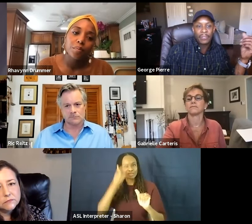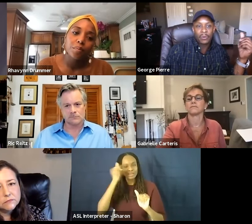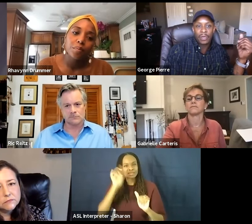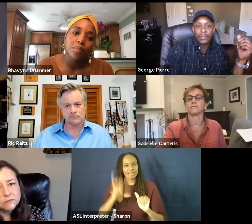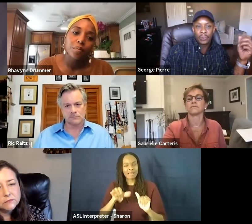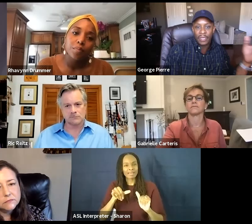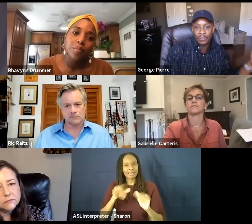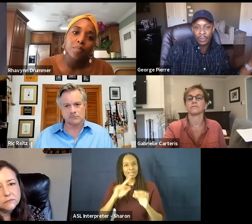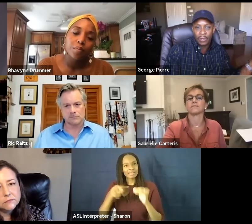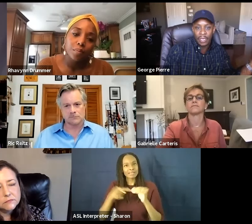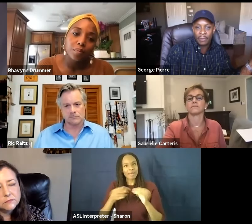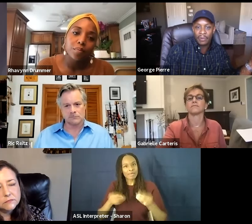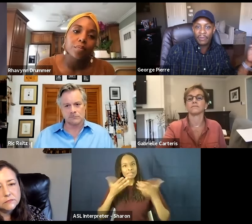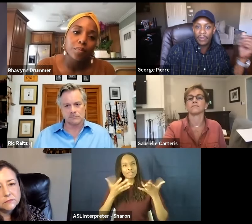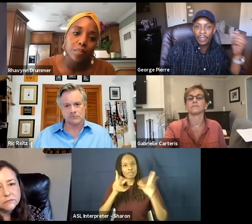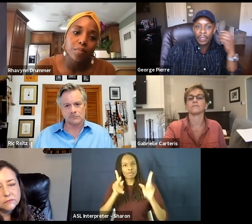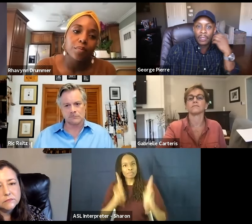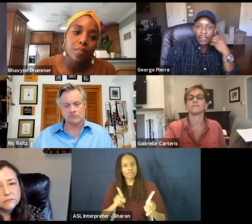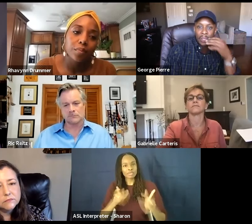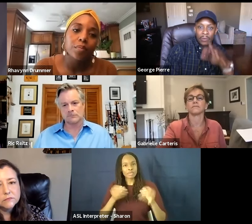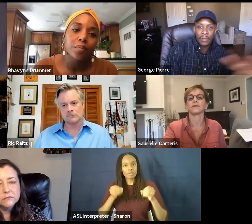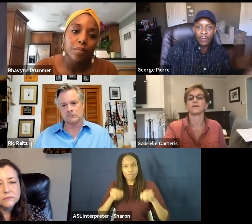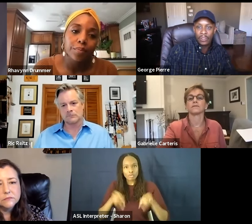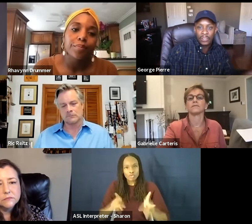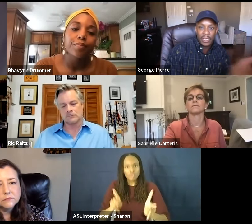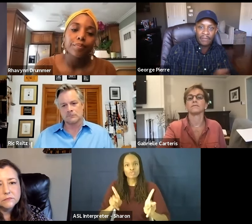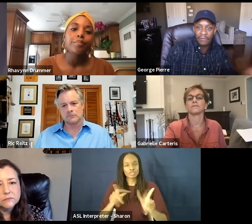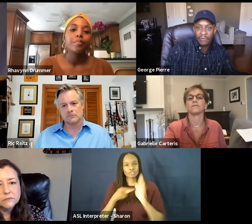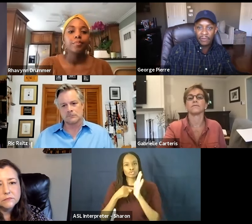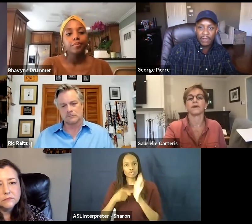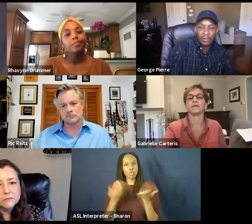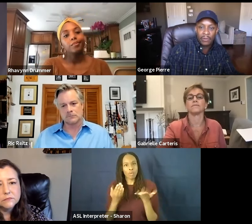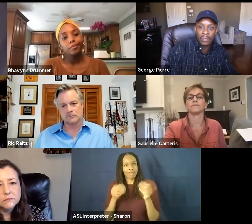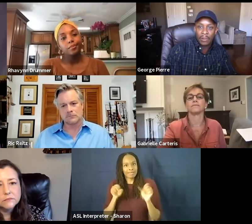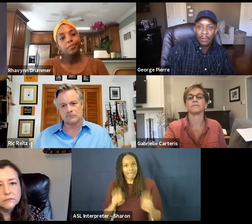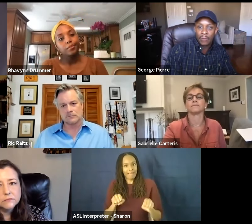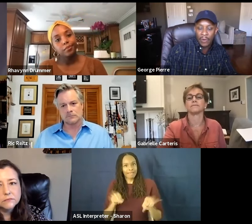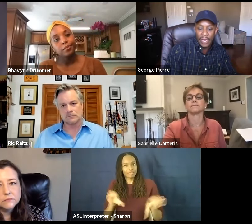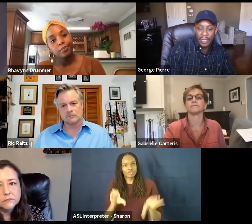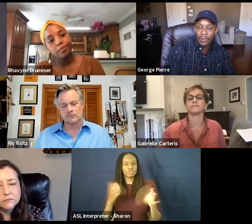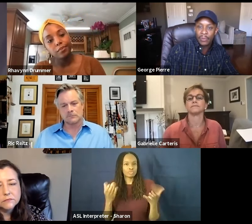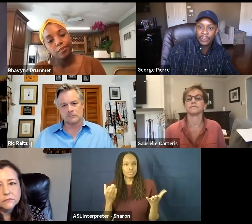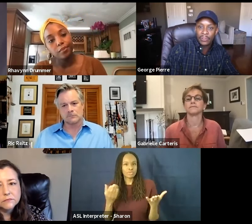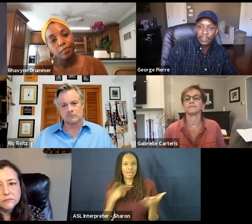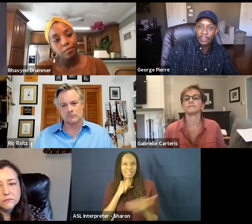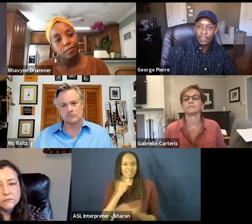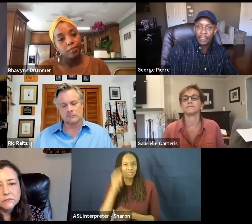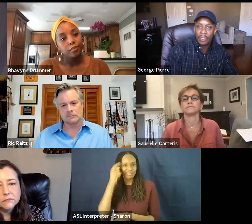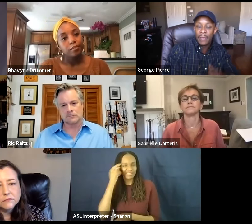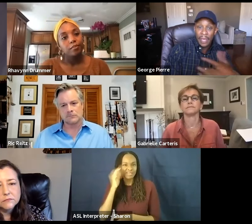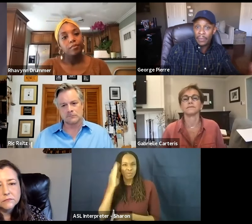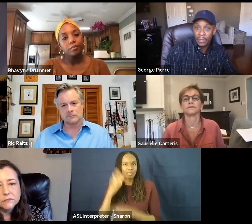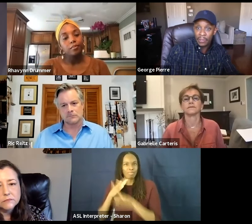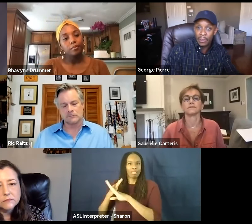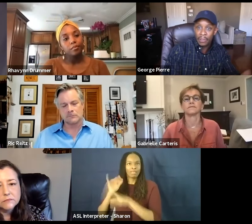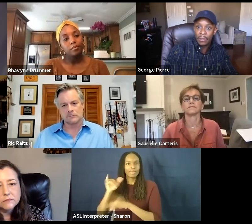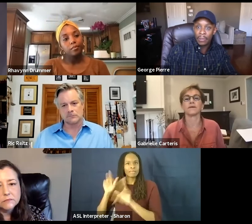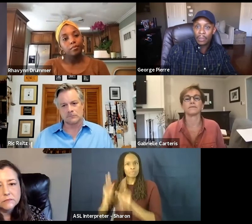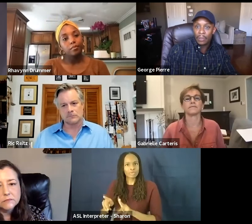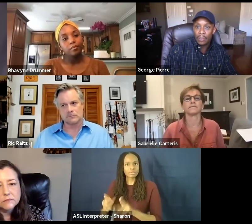an opportunity to showcase what they're capable of doing. So I don't think one should have anything to do with the other. It won't hinder the person, in my